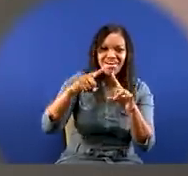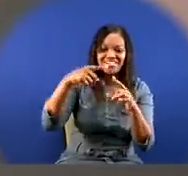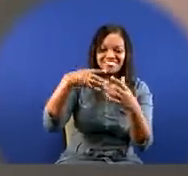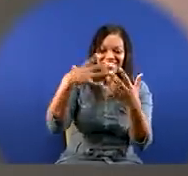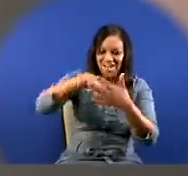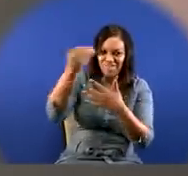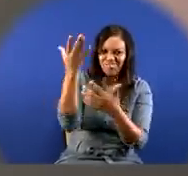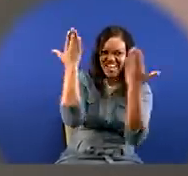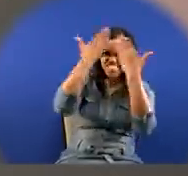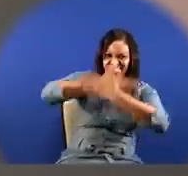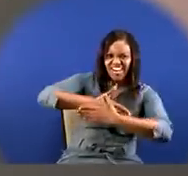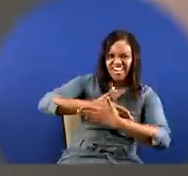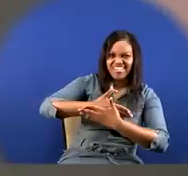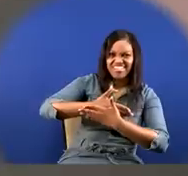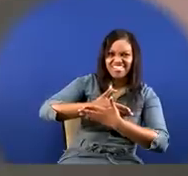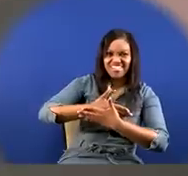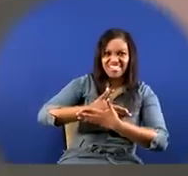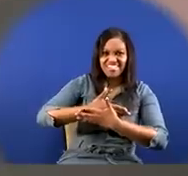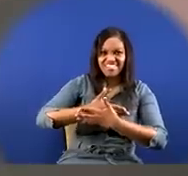veil rent,